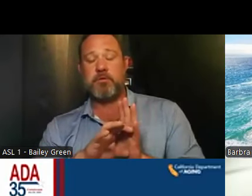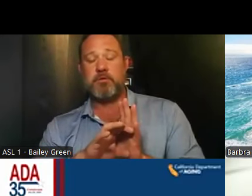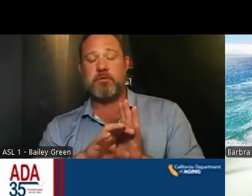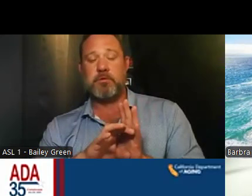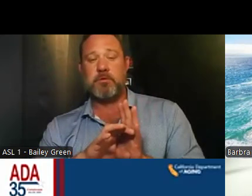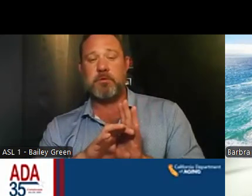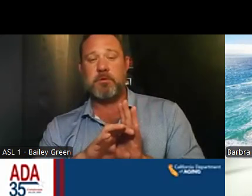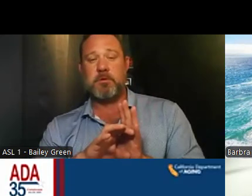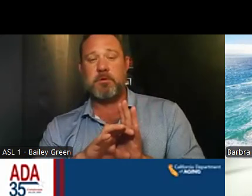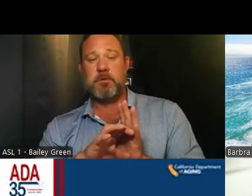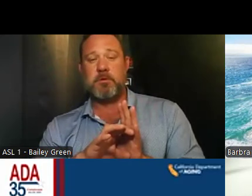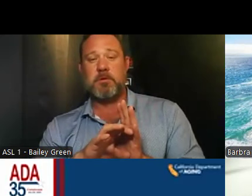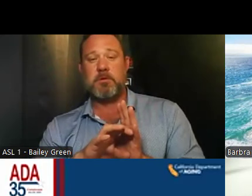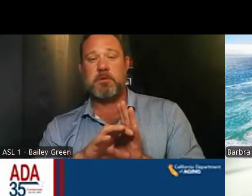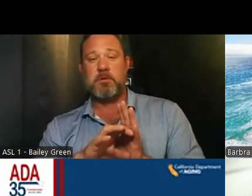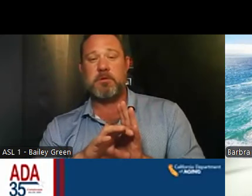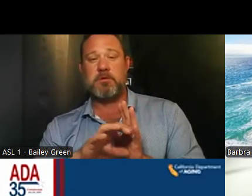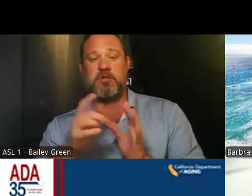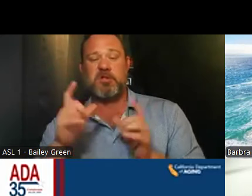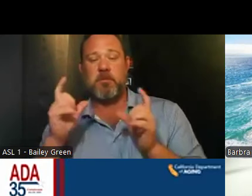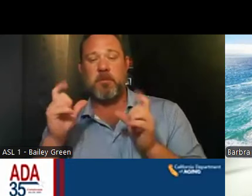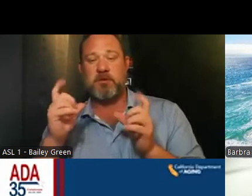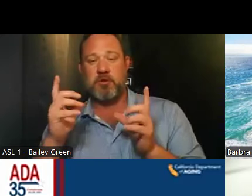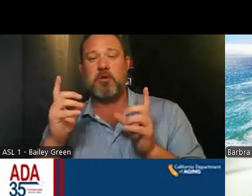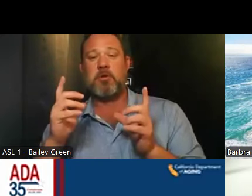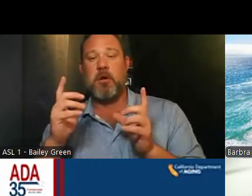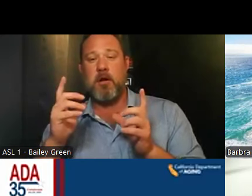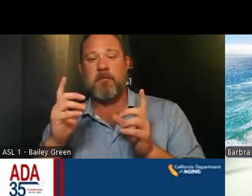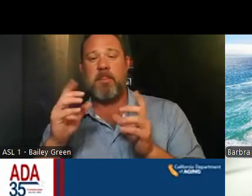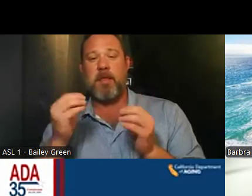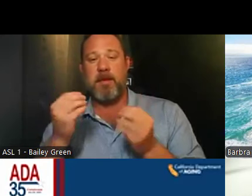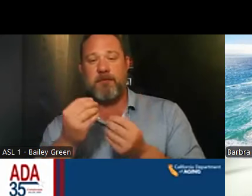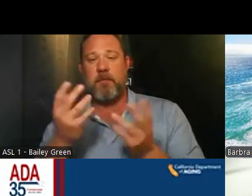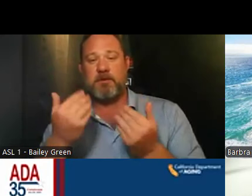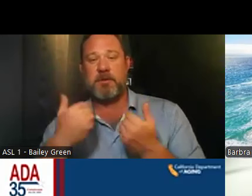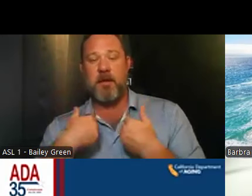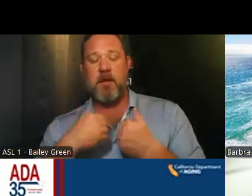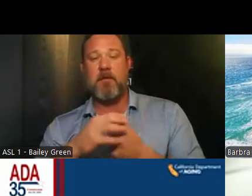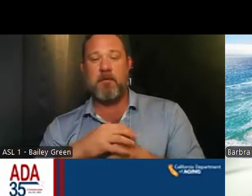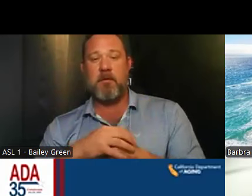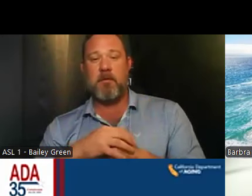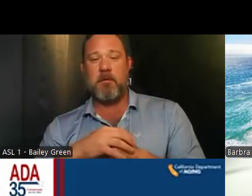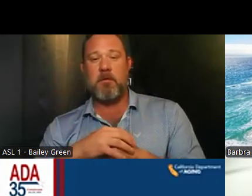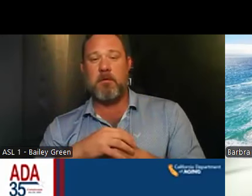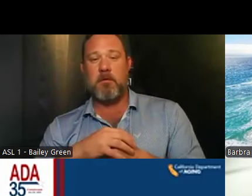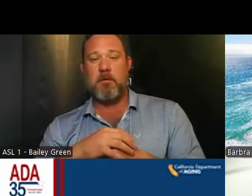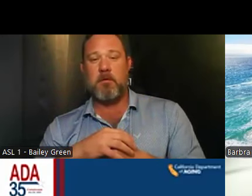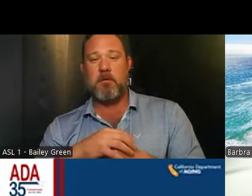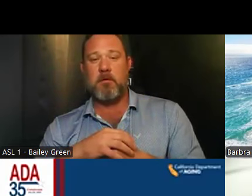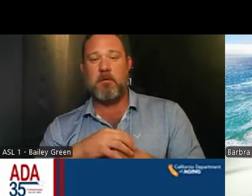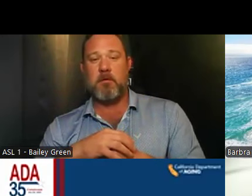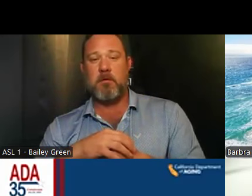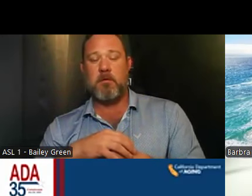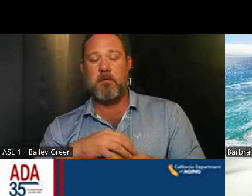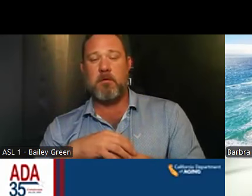picture. It's kind of like a snapshot of the data that they do have. And so I